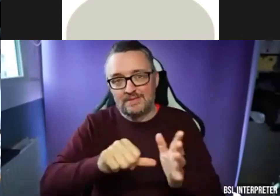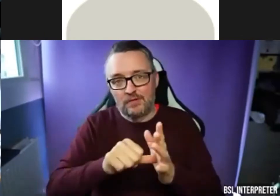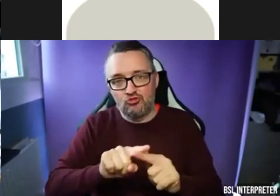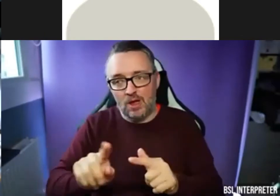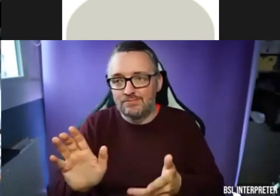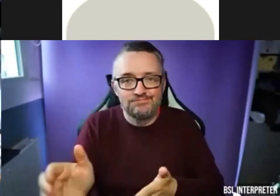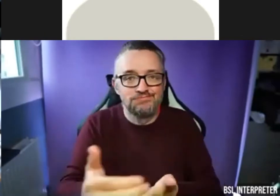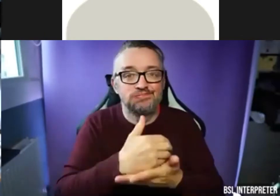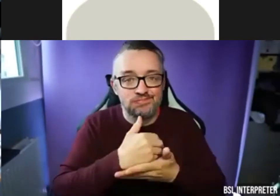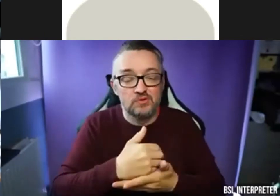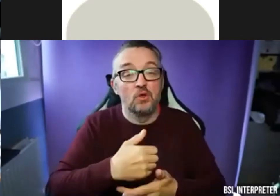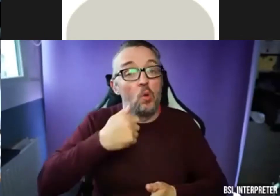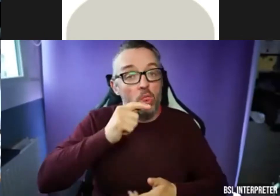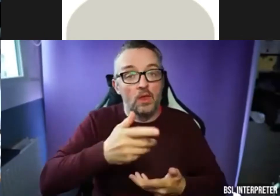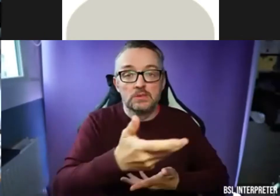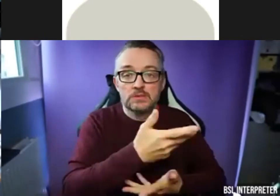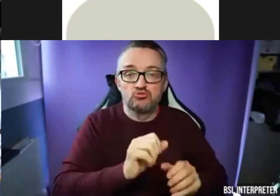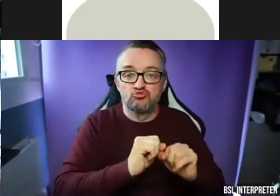discussion groups.